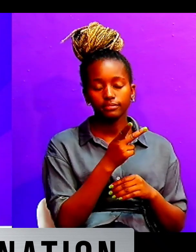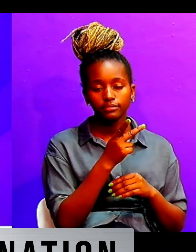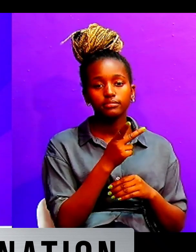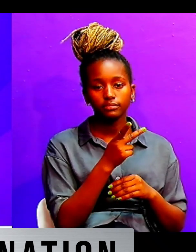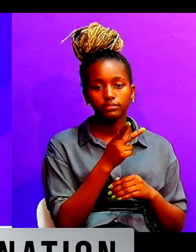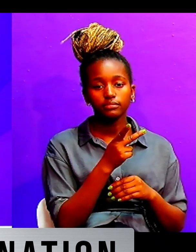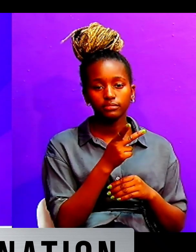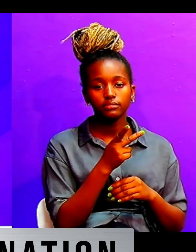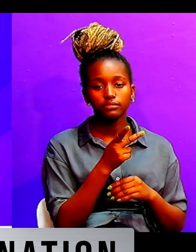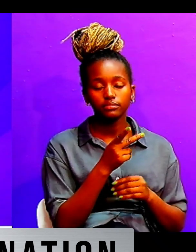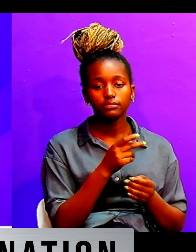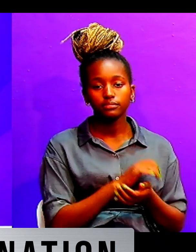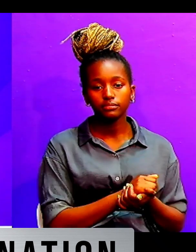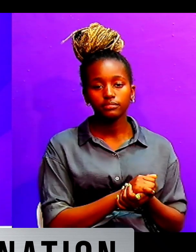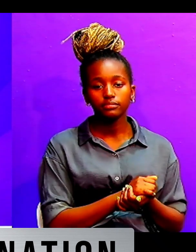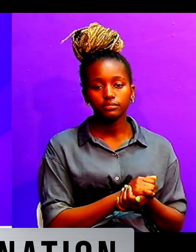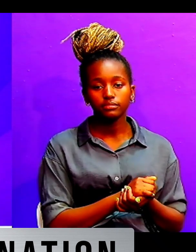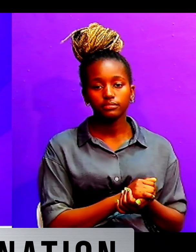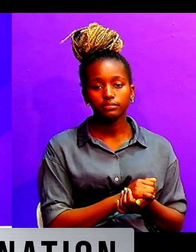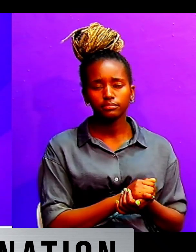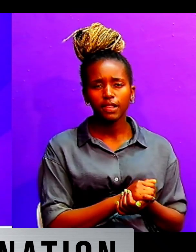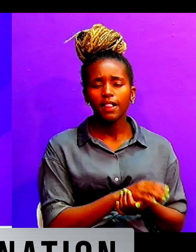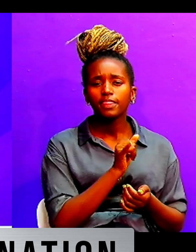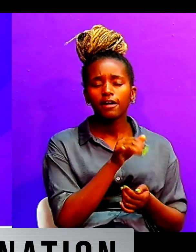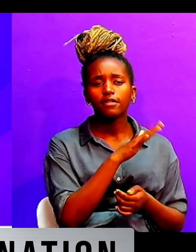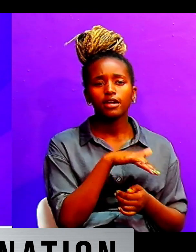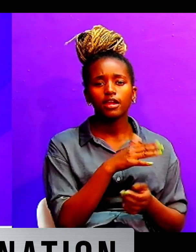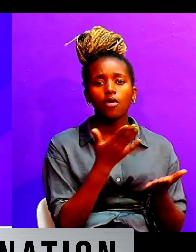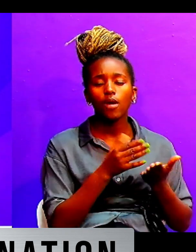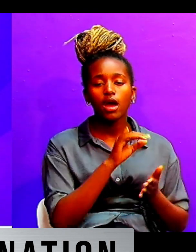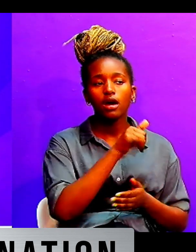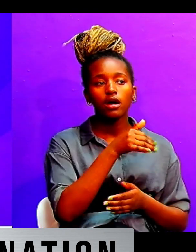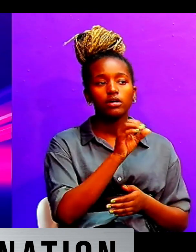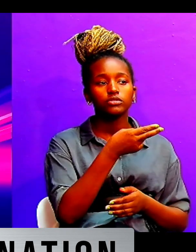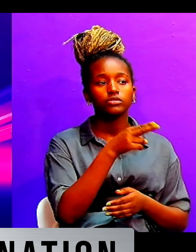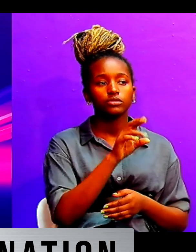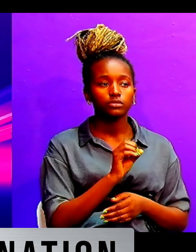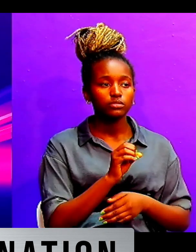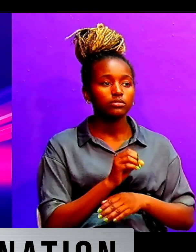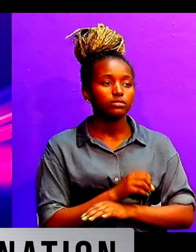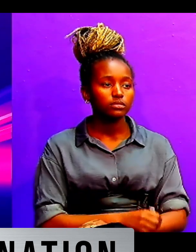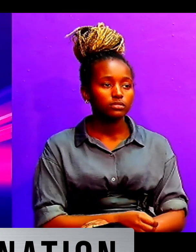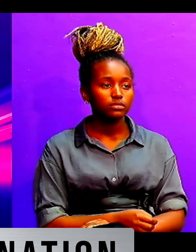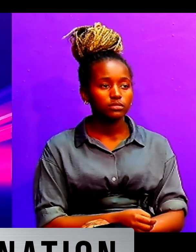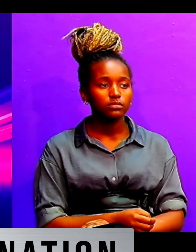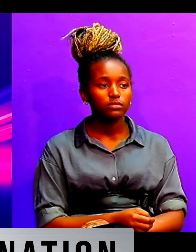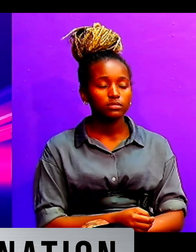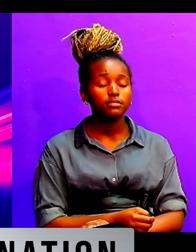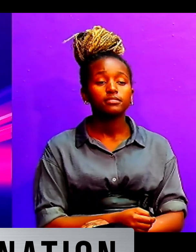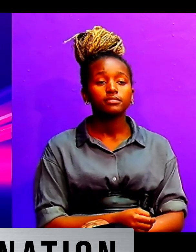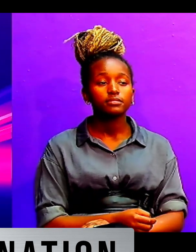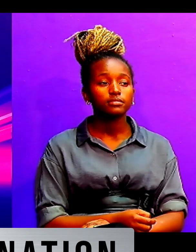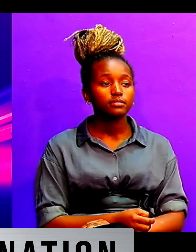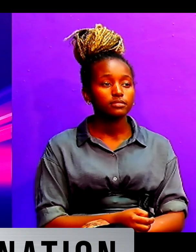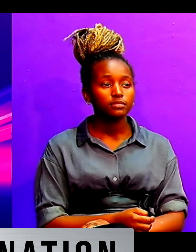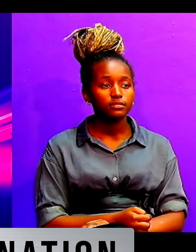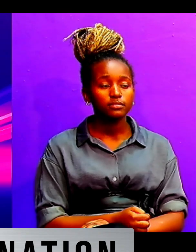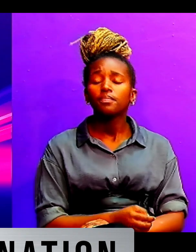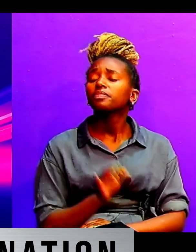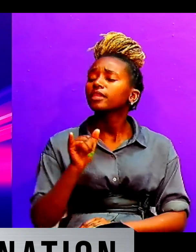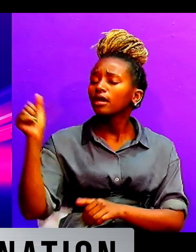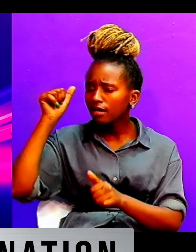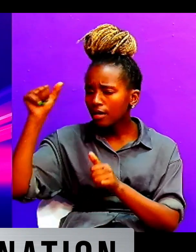Western Kenya. You know where Jehovah Wanyonyi came from? That reminds me. Just the other week. Nafula. That